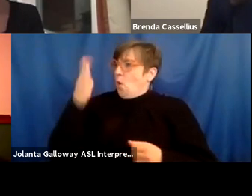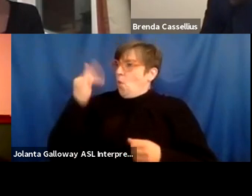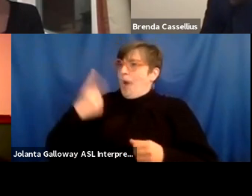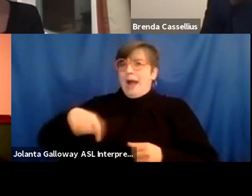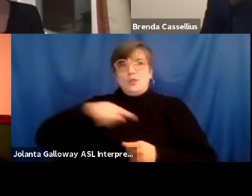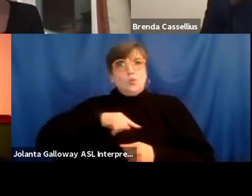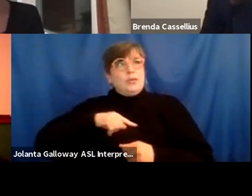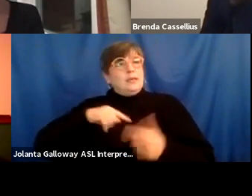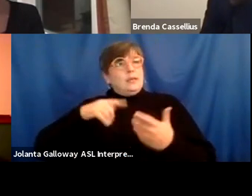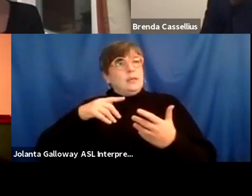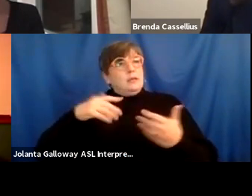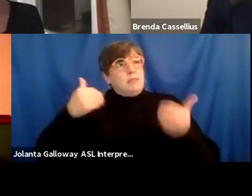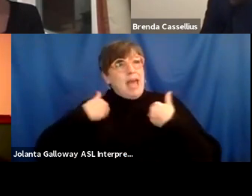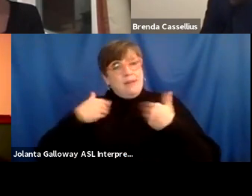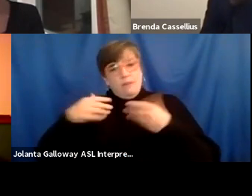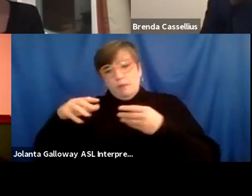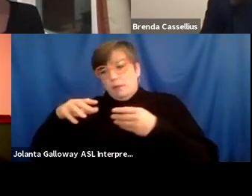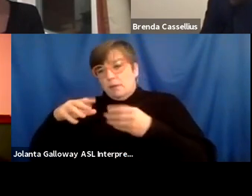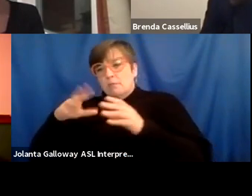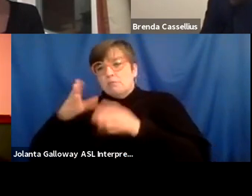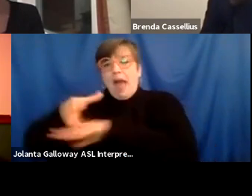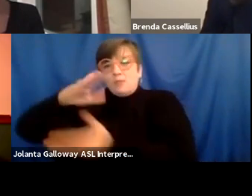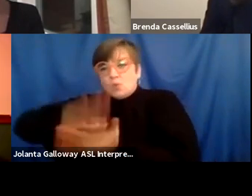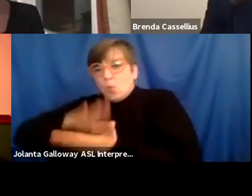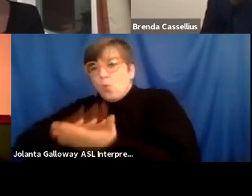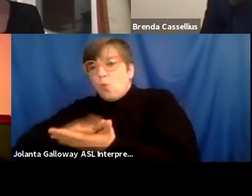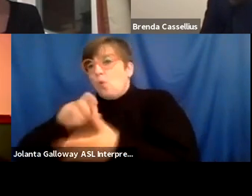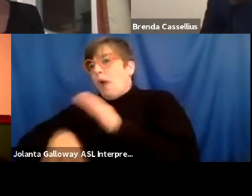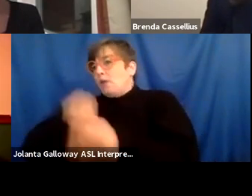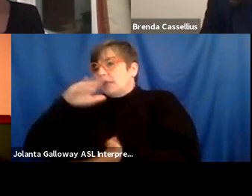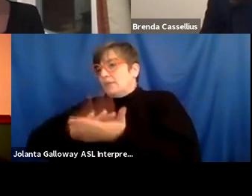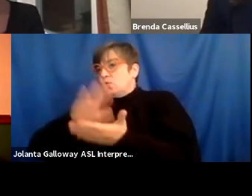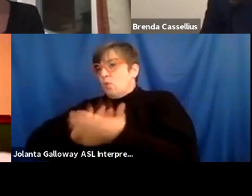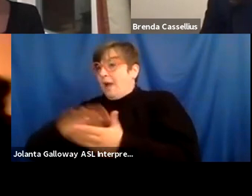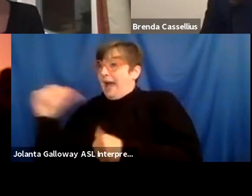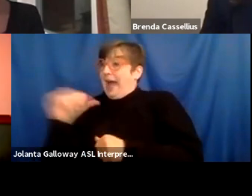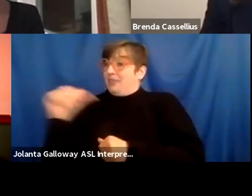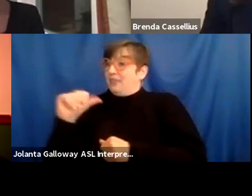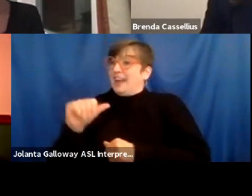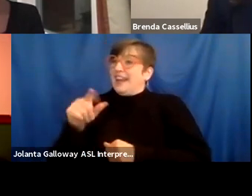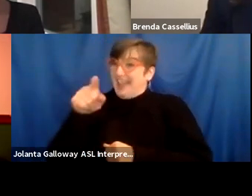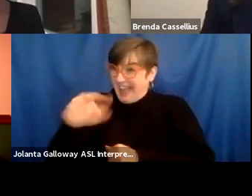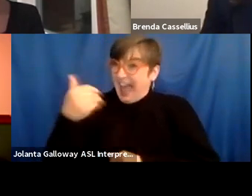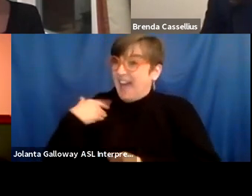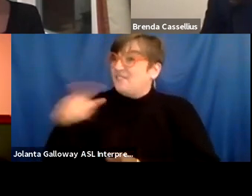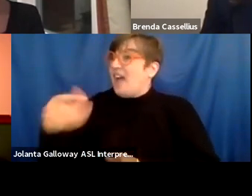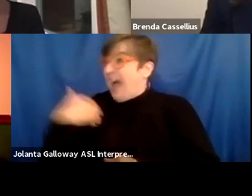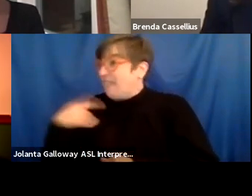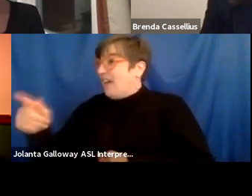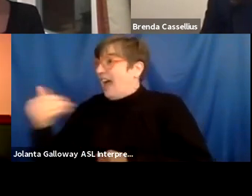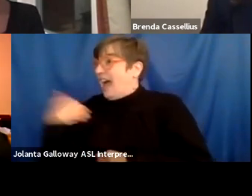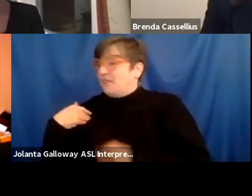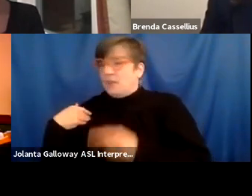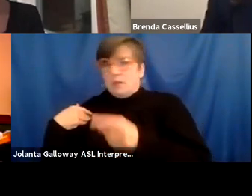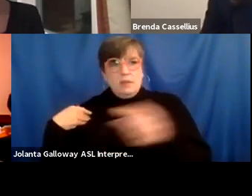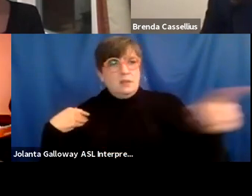academic, extracurricular, athletic experiences at some of our high schools, but not at all of our high schools? And when we think